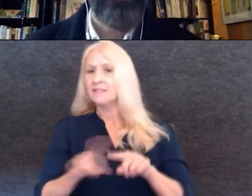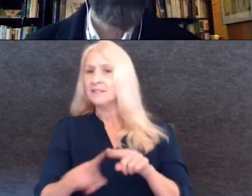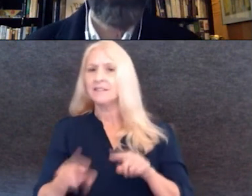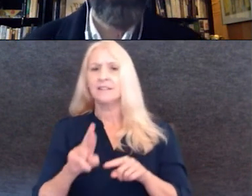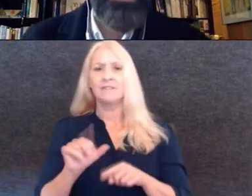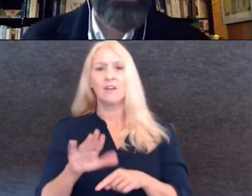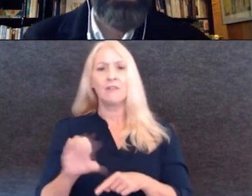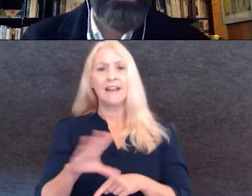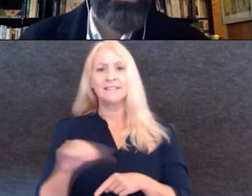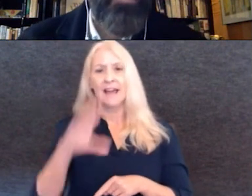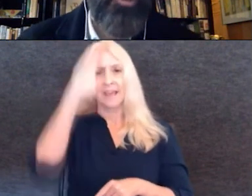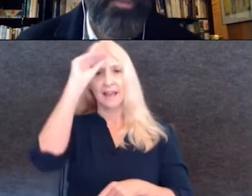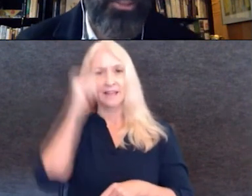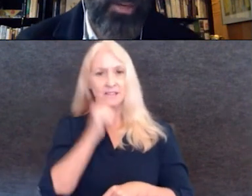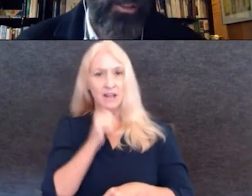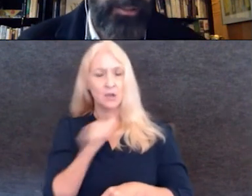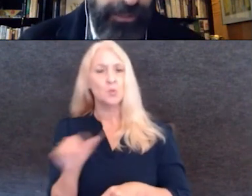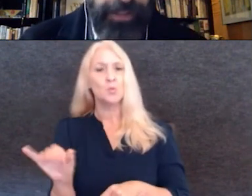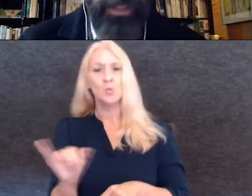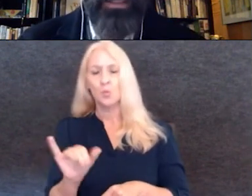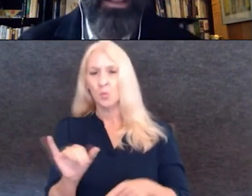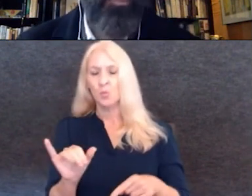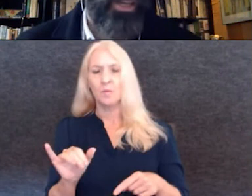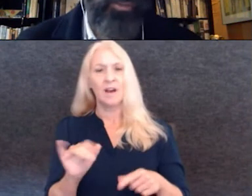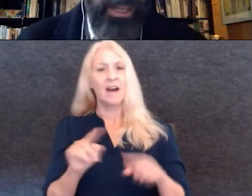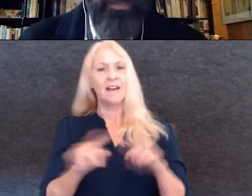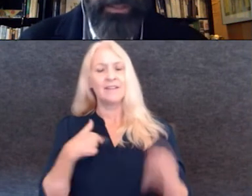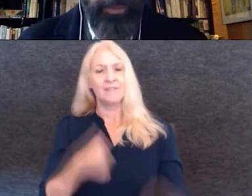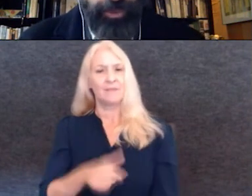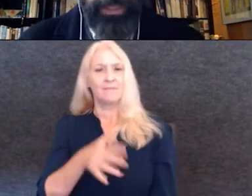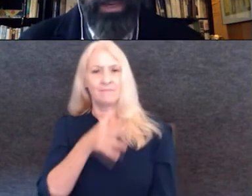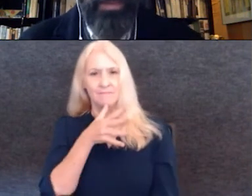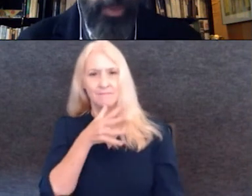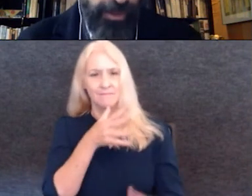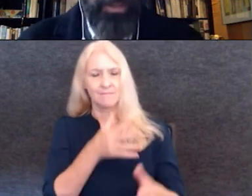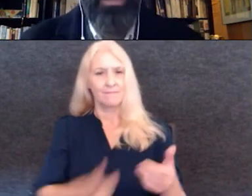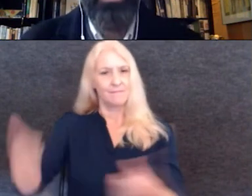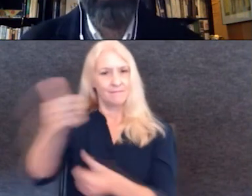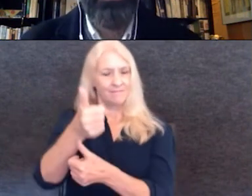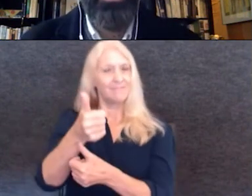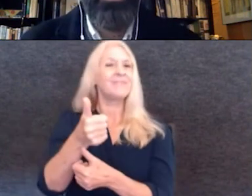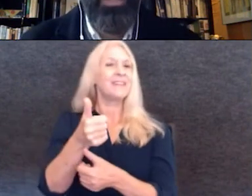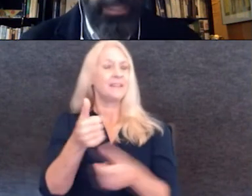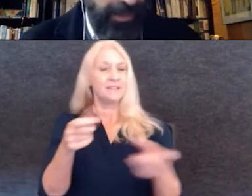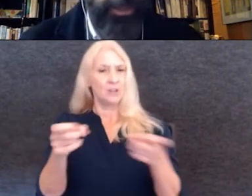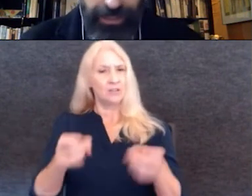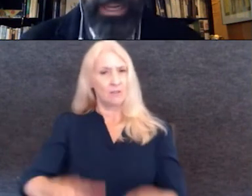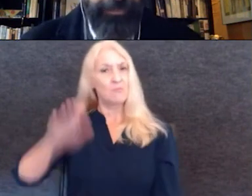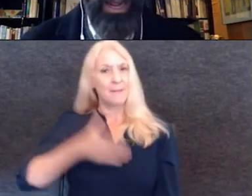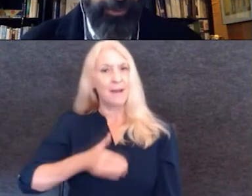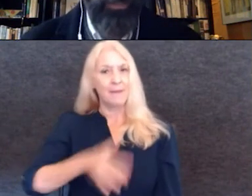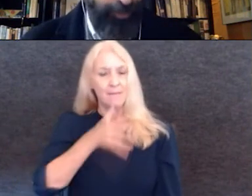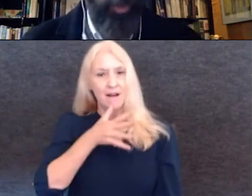really important. I mean, I come from a matriarchal upbringing, right? I mean, I was raised by my mother, and Latin